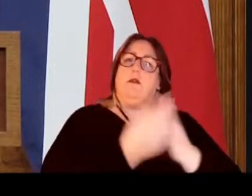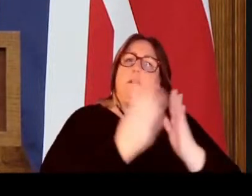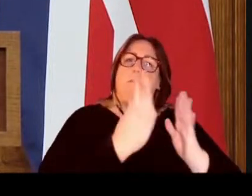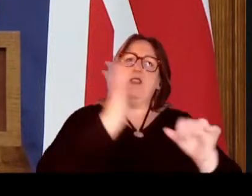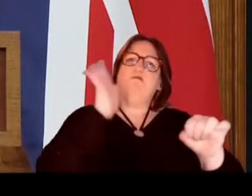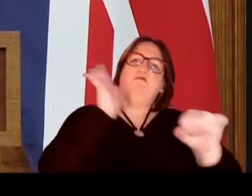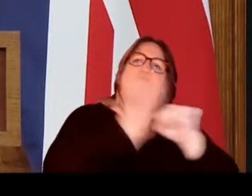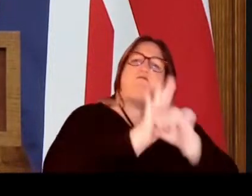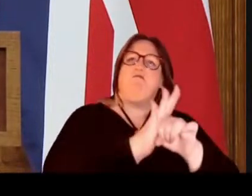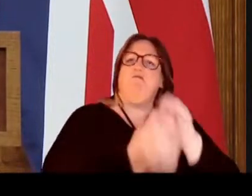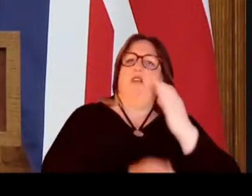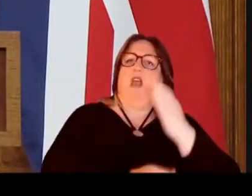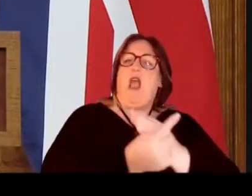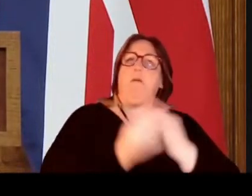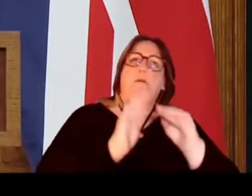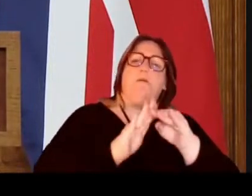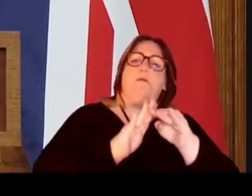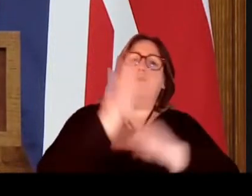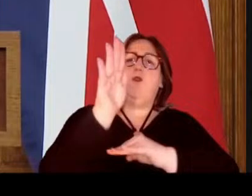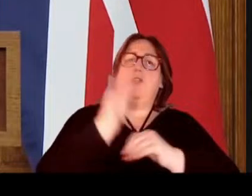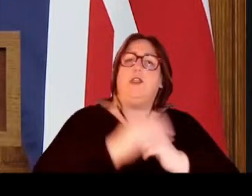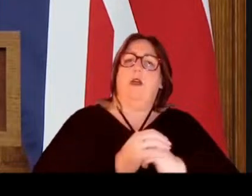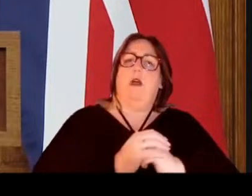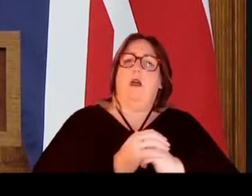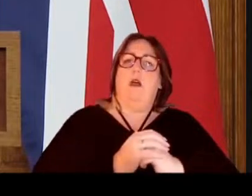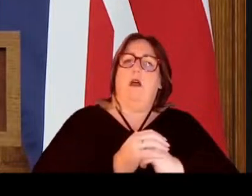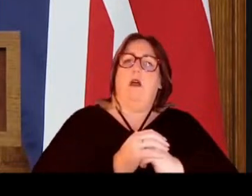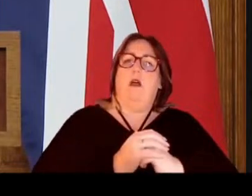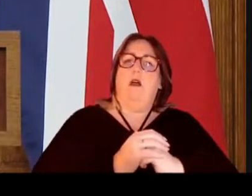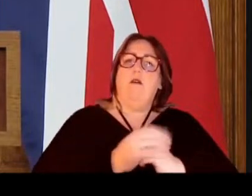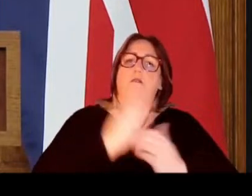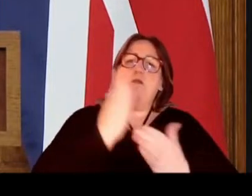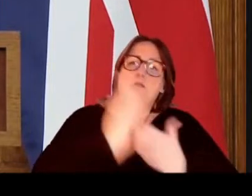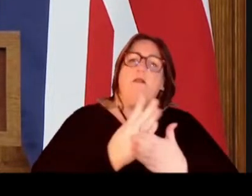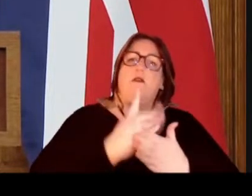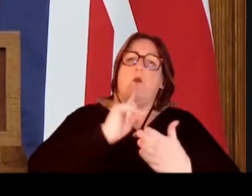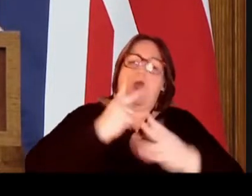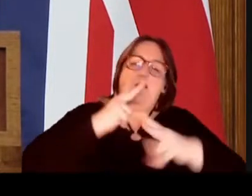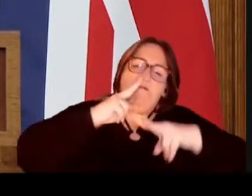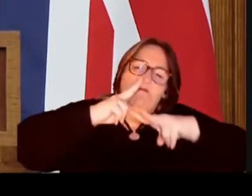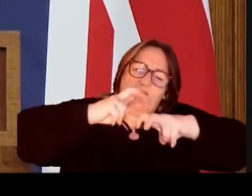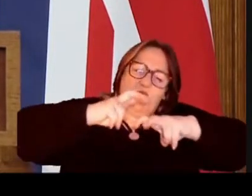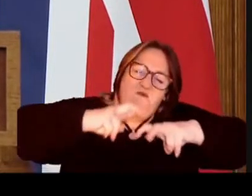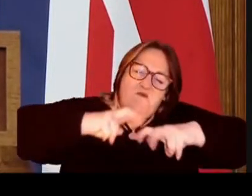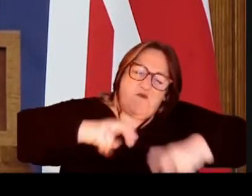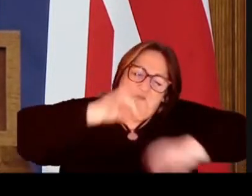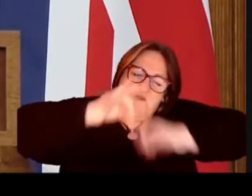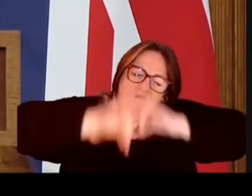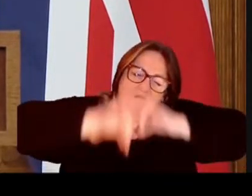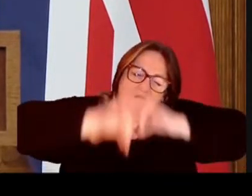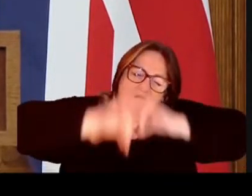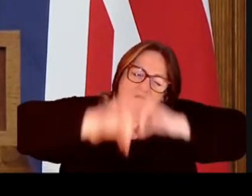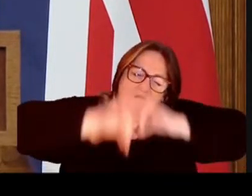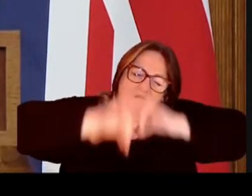the table in this inquiry. Nothing. And most importantly,